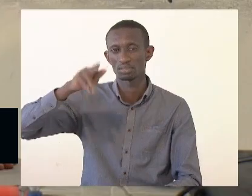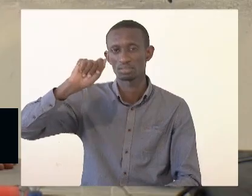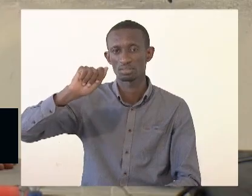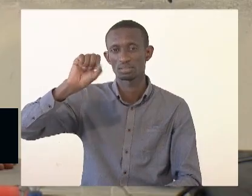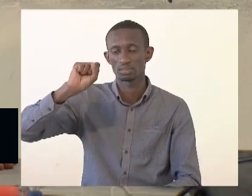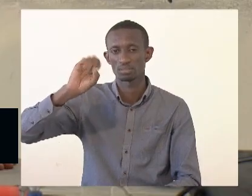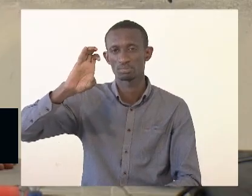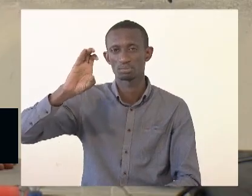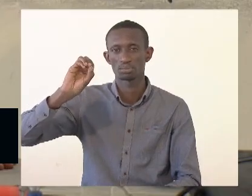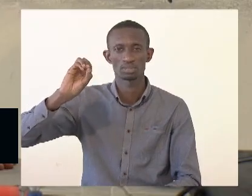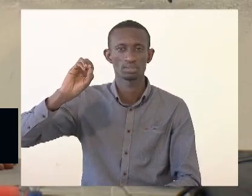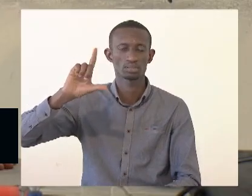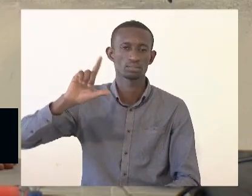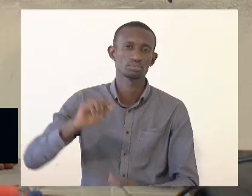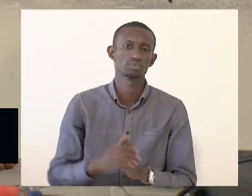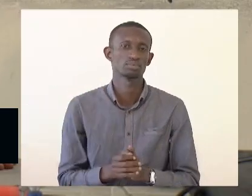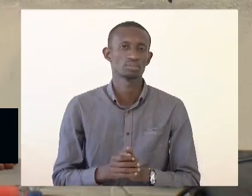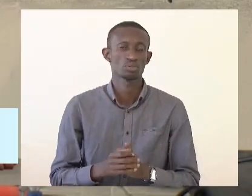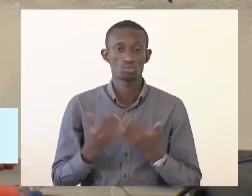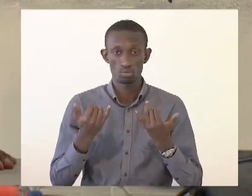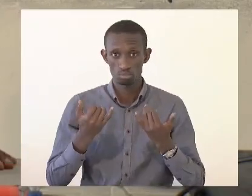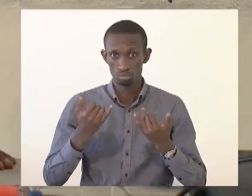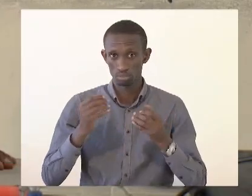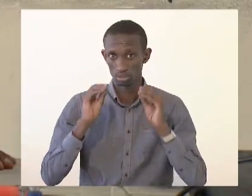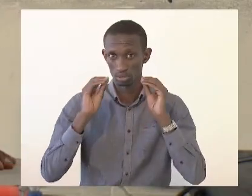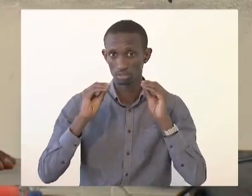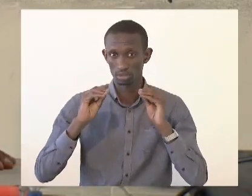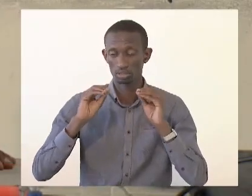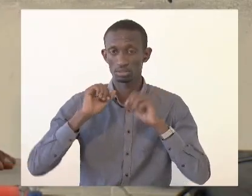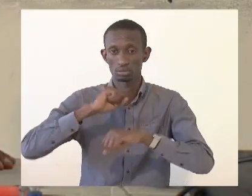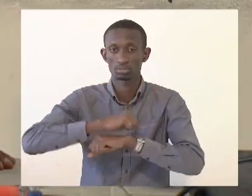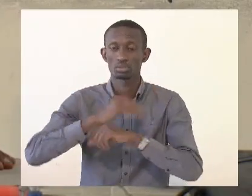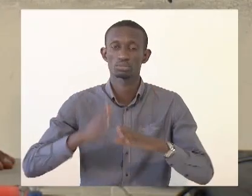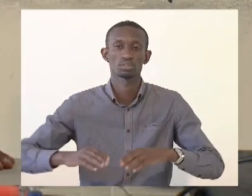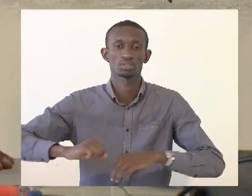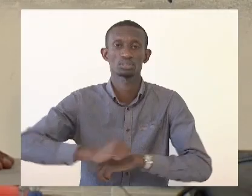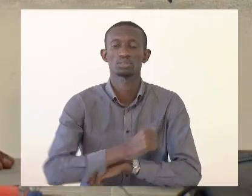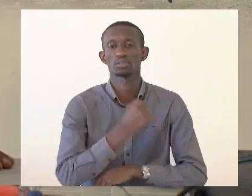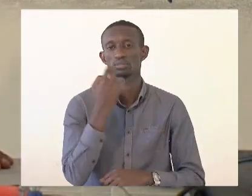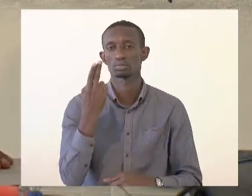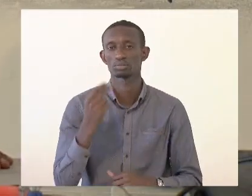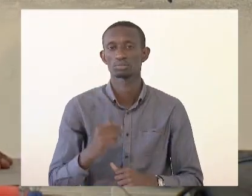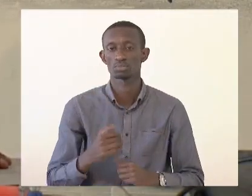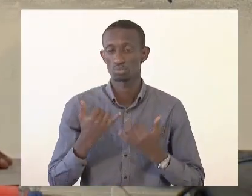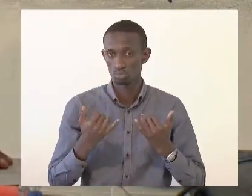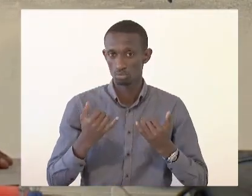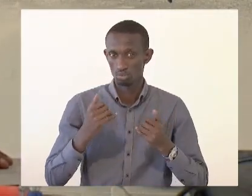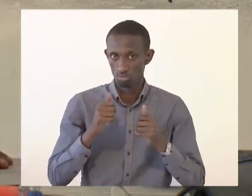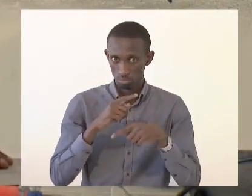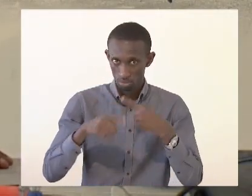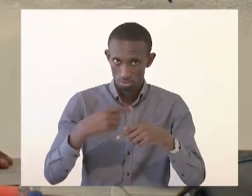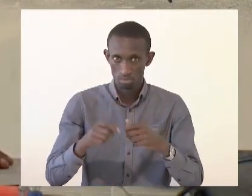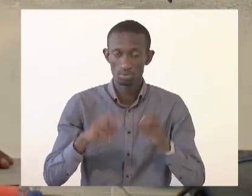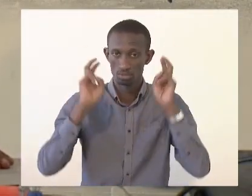with Senior 2 students learning chemistry, and we are continuing with unit number 6,